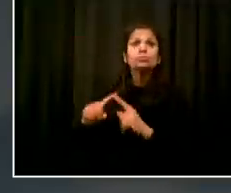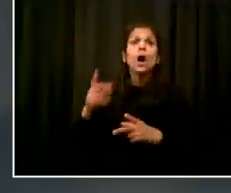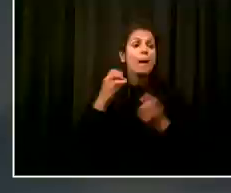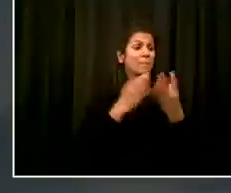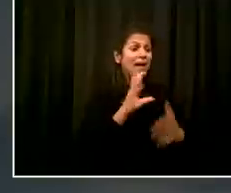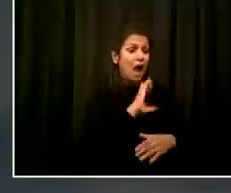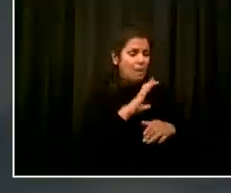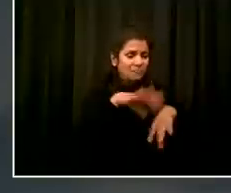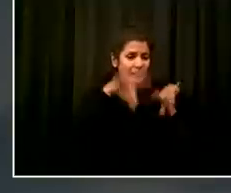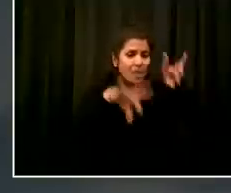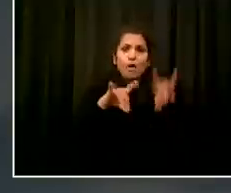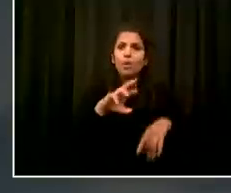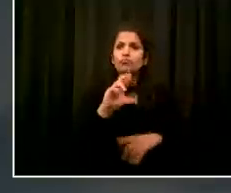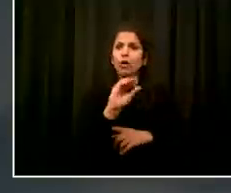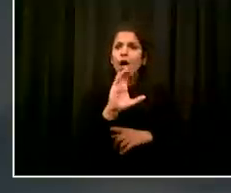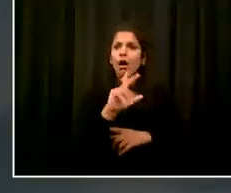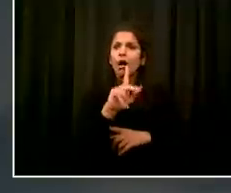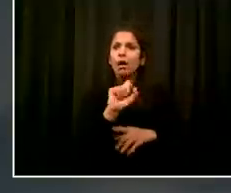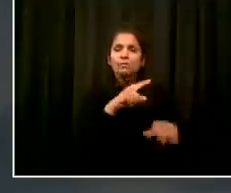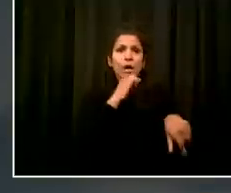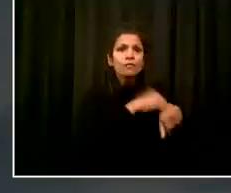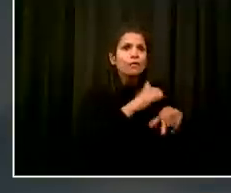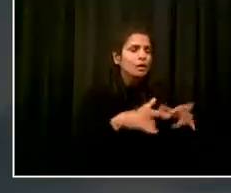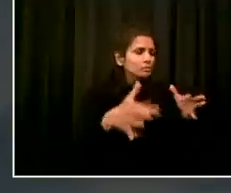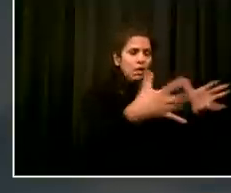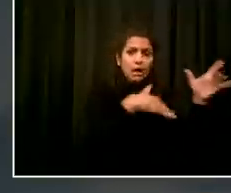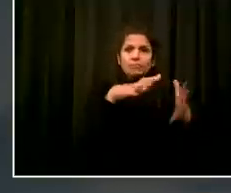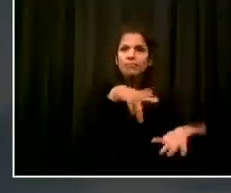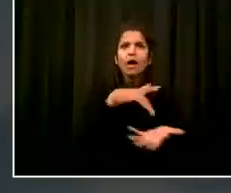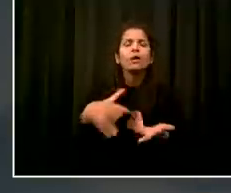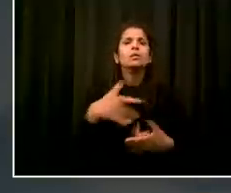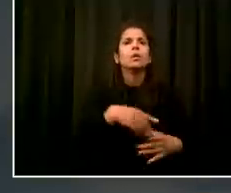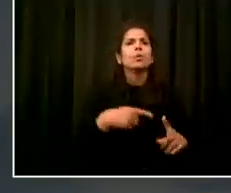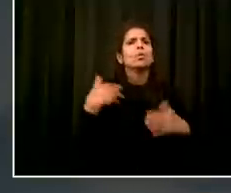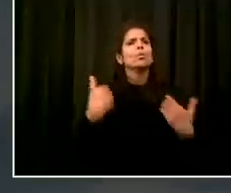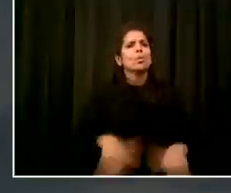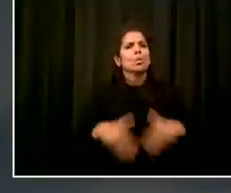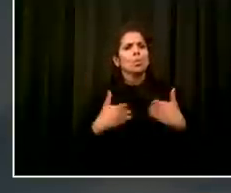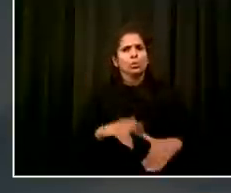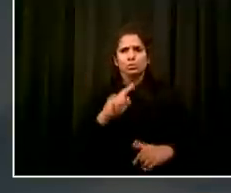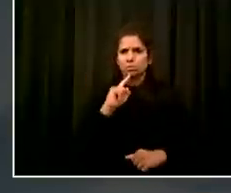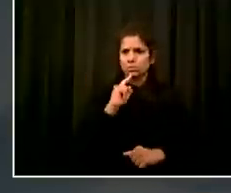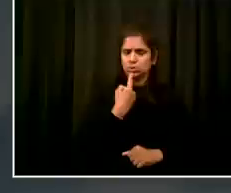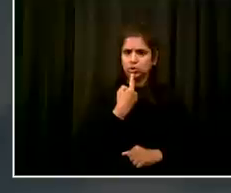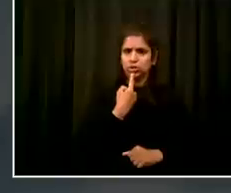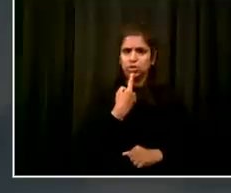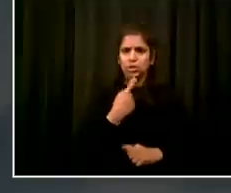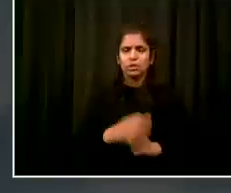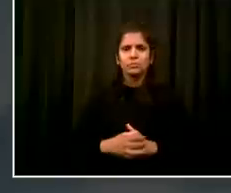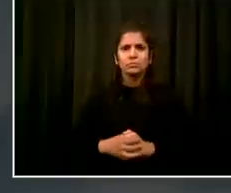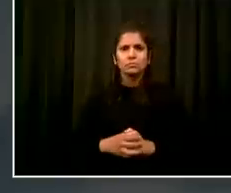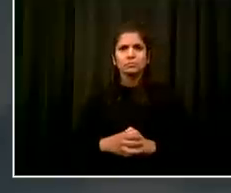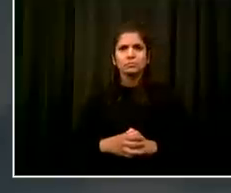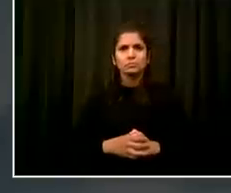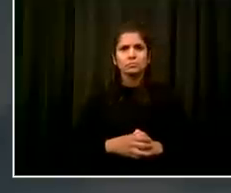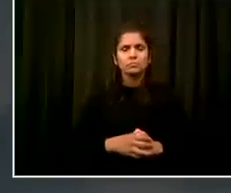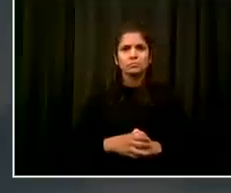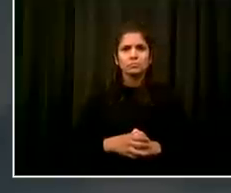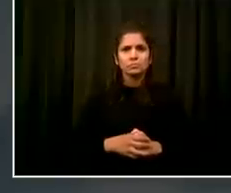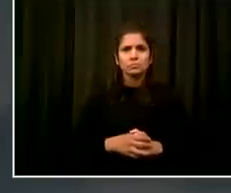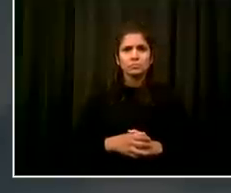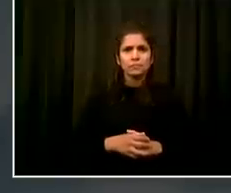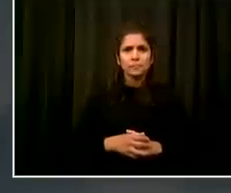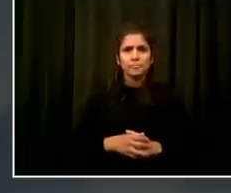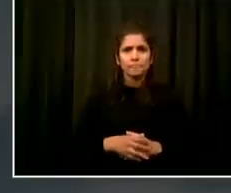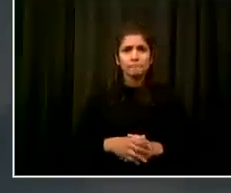is that this needs to become not a police issue. This needs to become a human race issue, a New